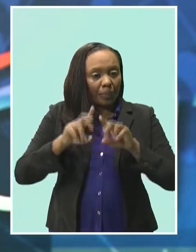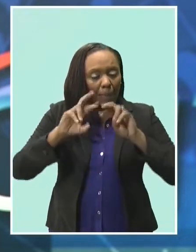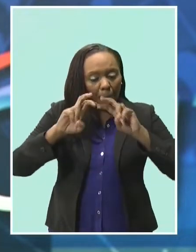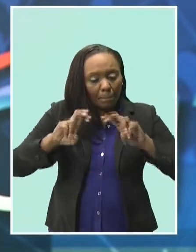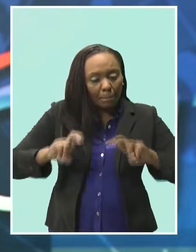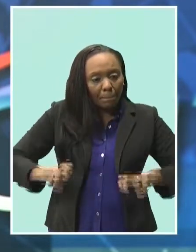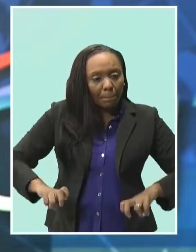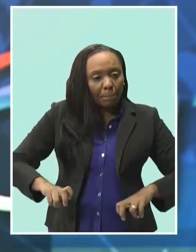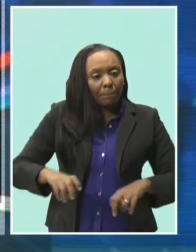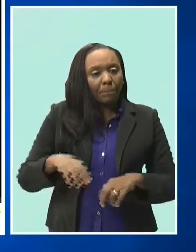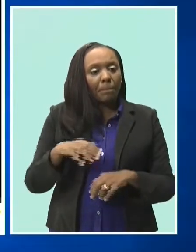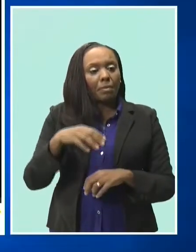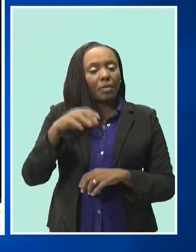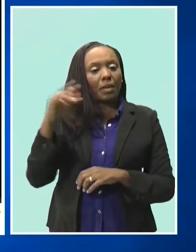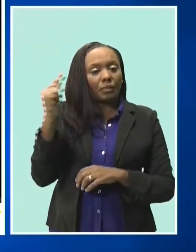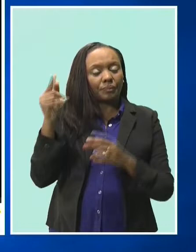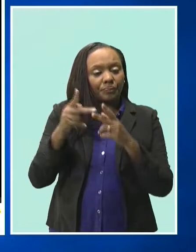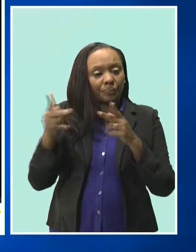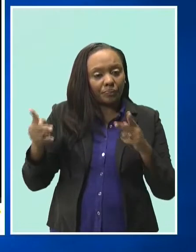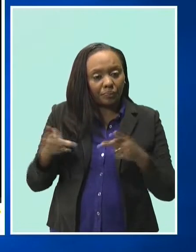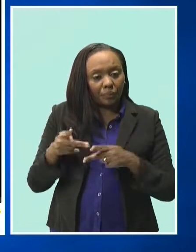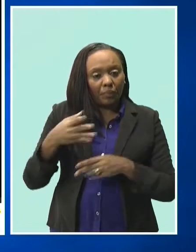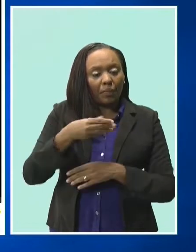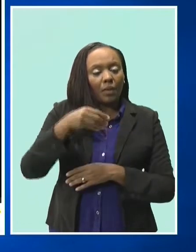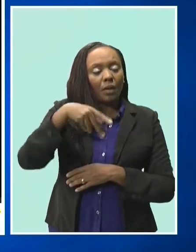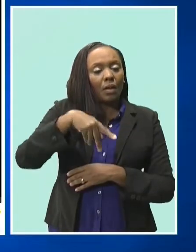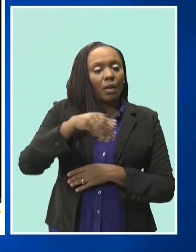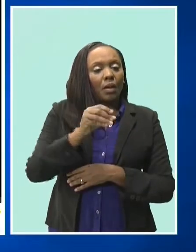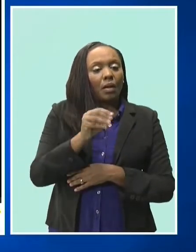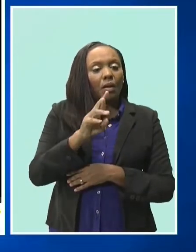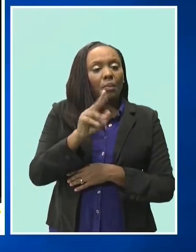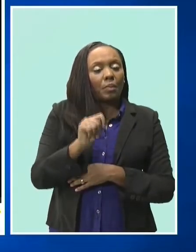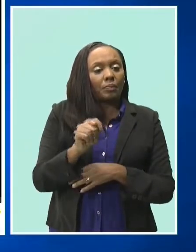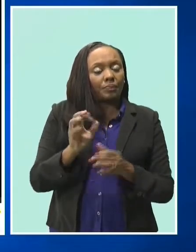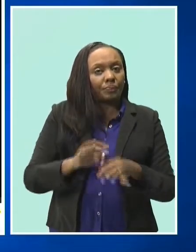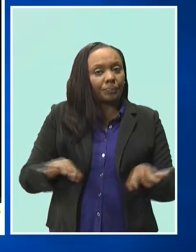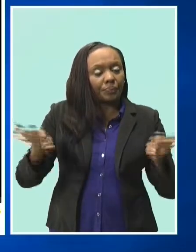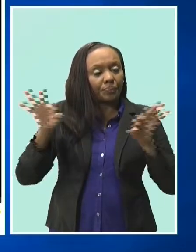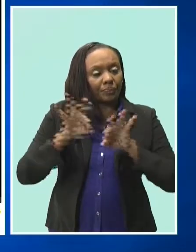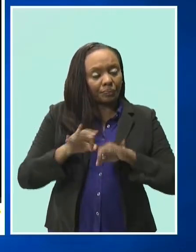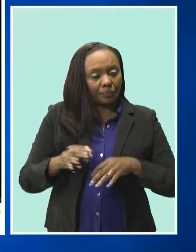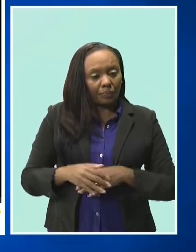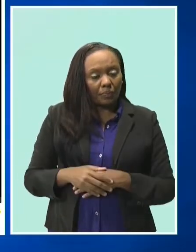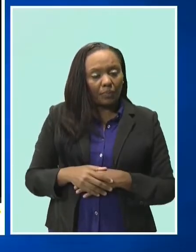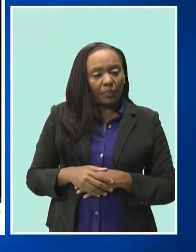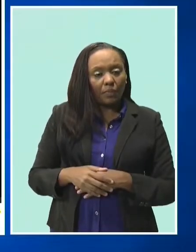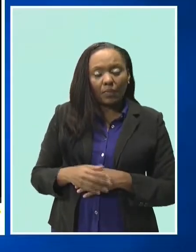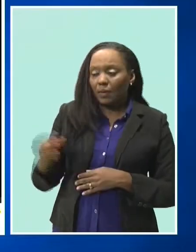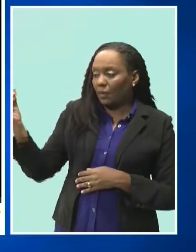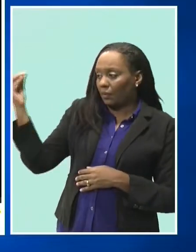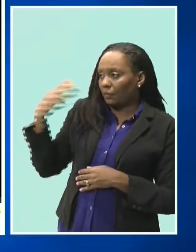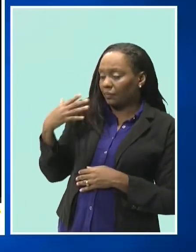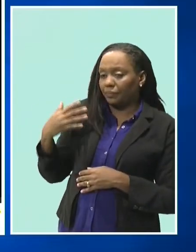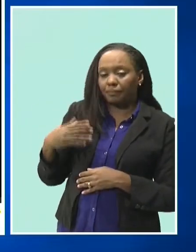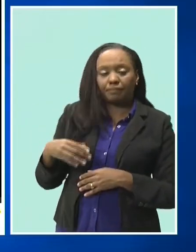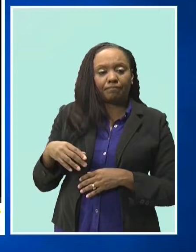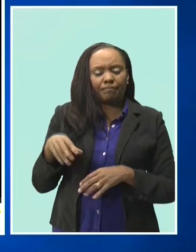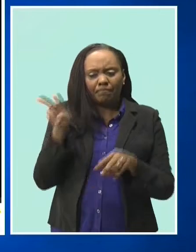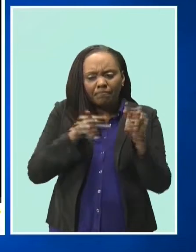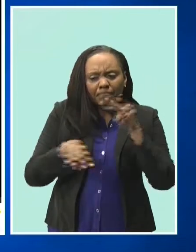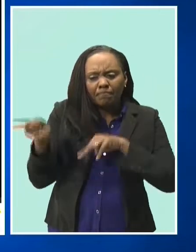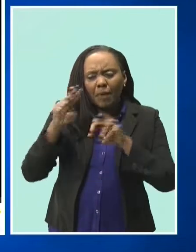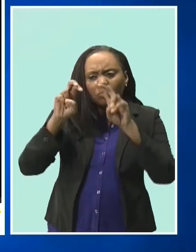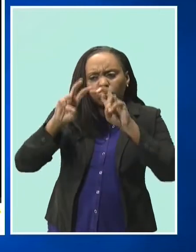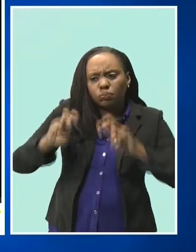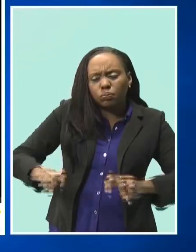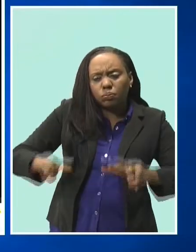issue. It is important to highlight that the screening of patients and diagnostic and detection of